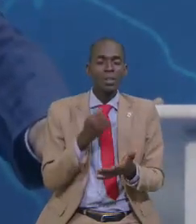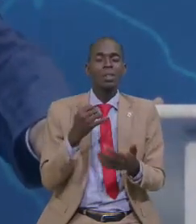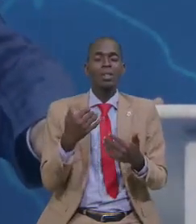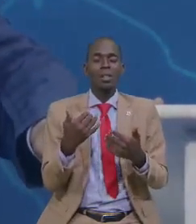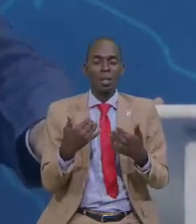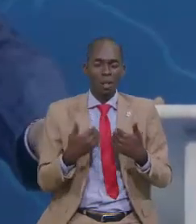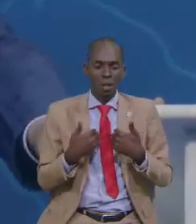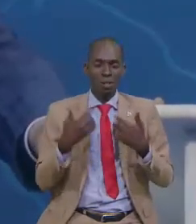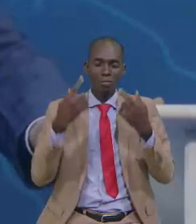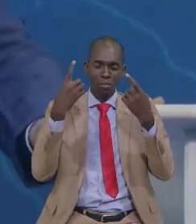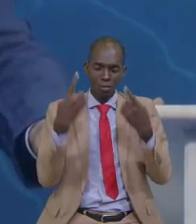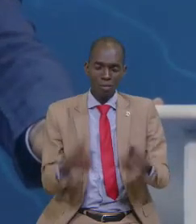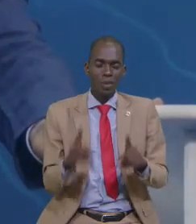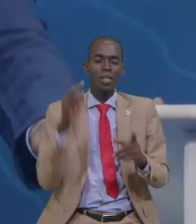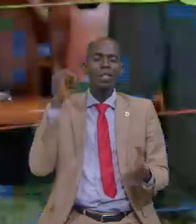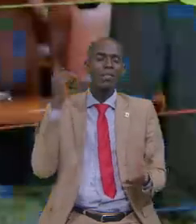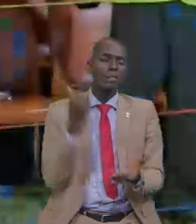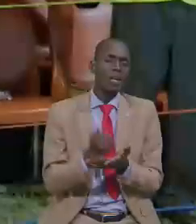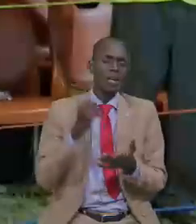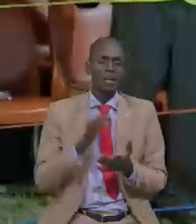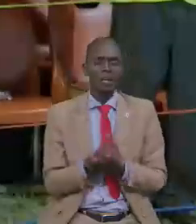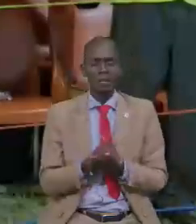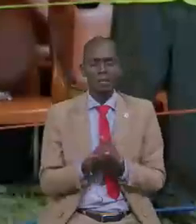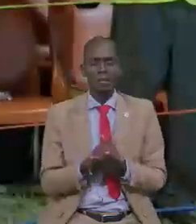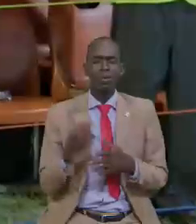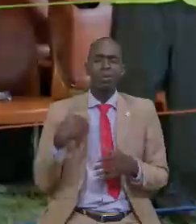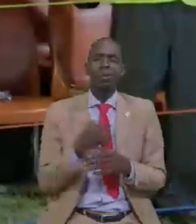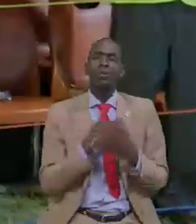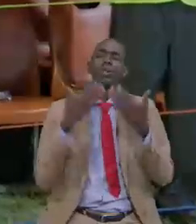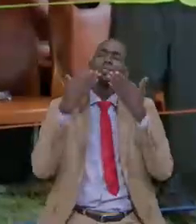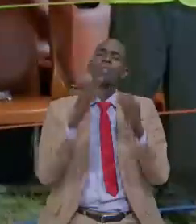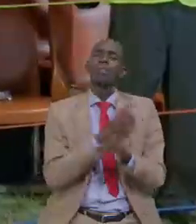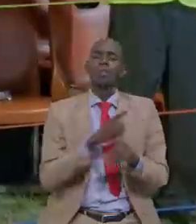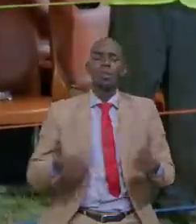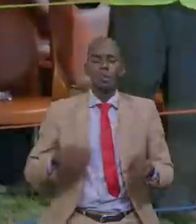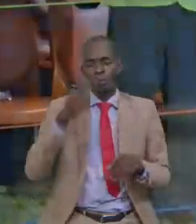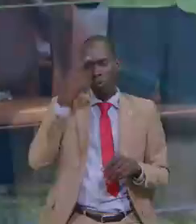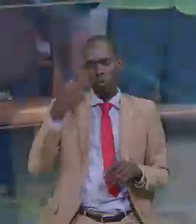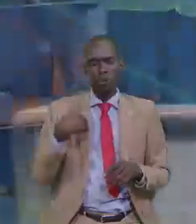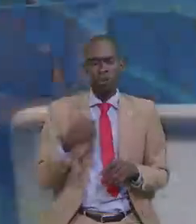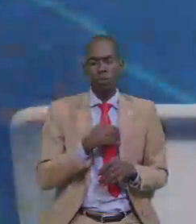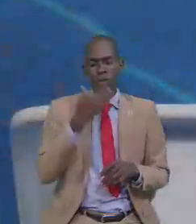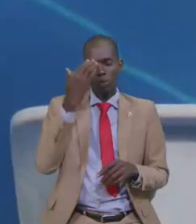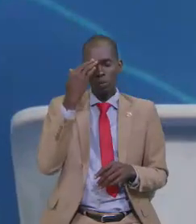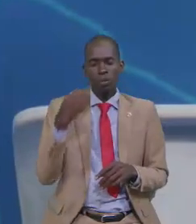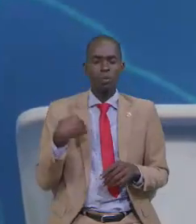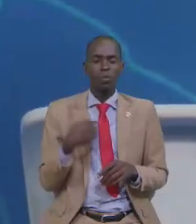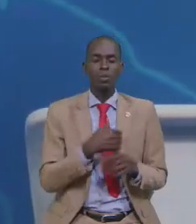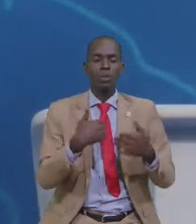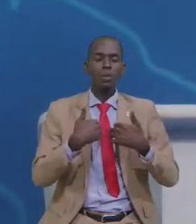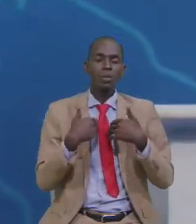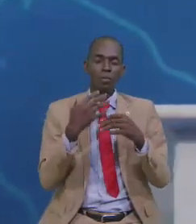is done. Well, thank you, Lord, because we know we have received.